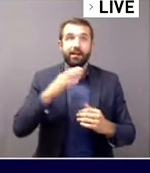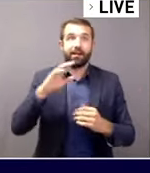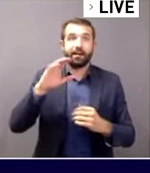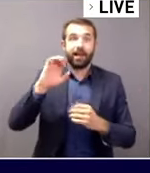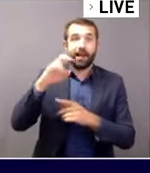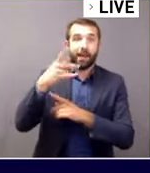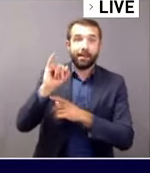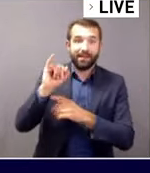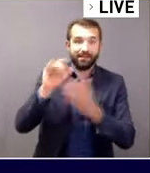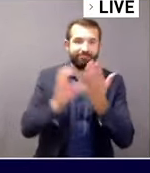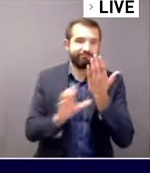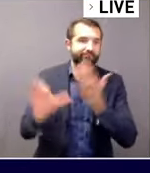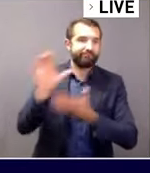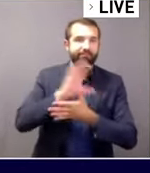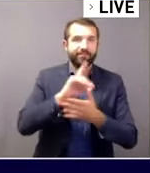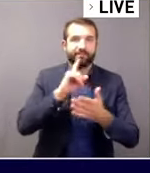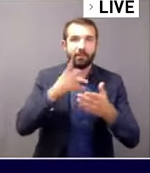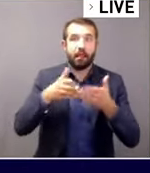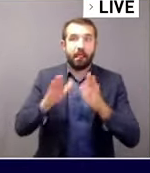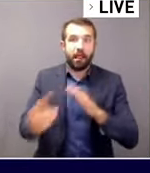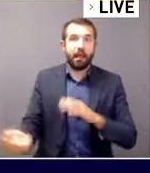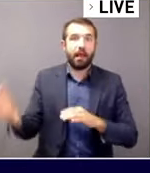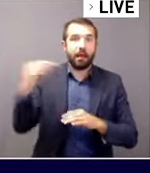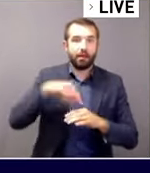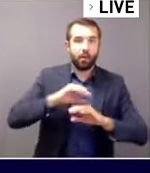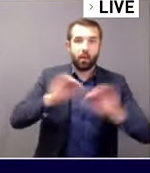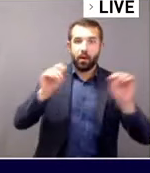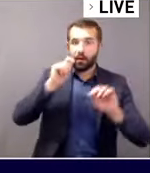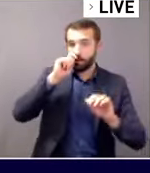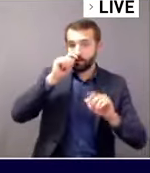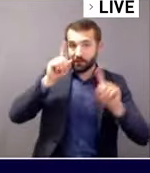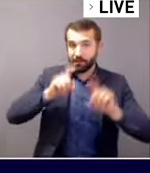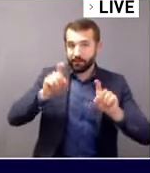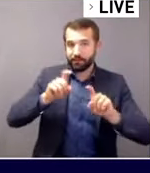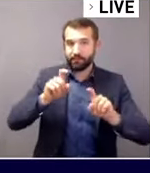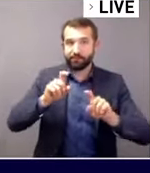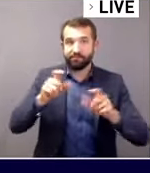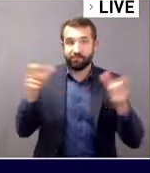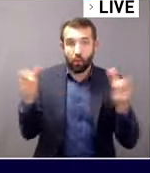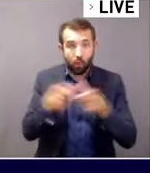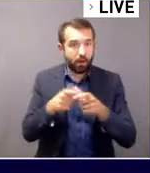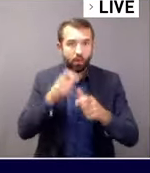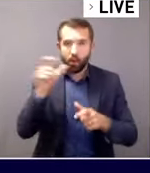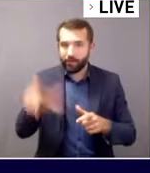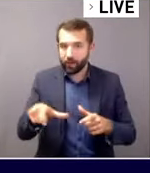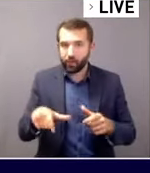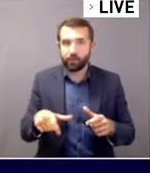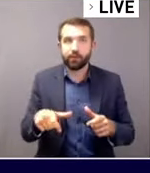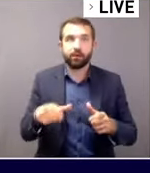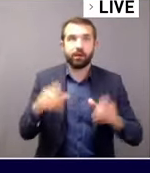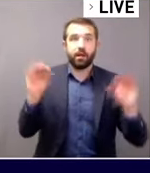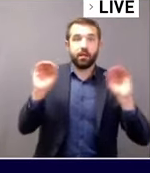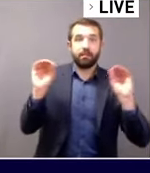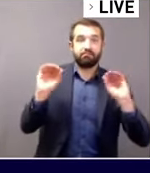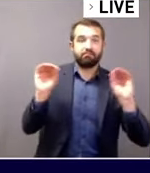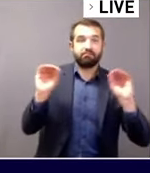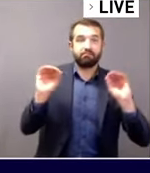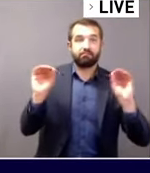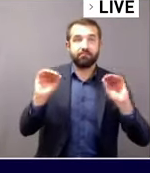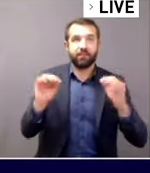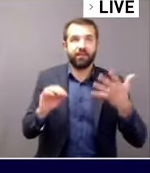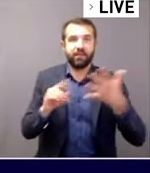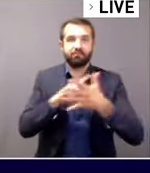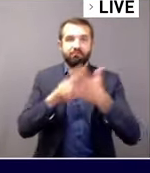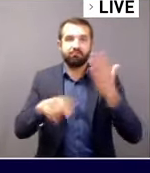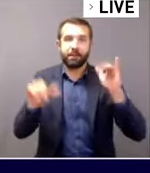being allowed to come to Maine without having a test or having quarantine. Those criteria, again, being that they are as safe,